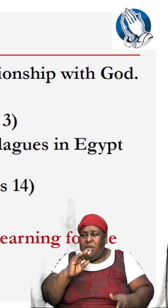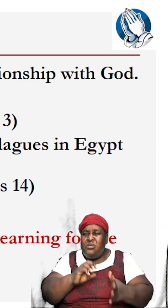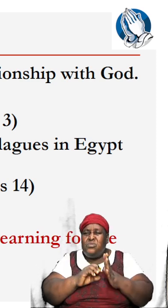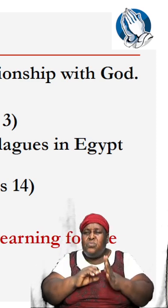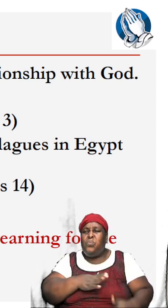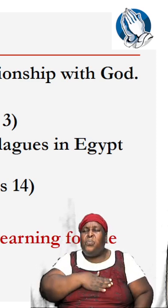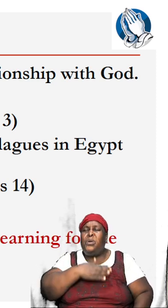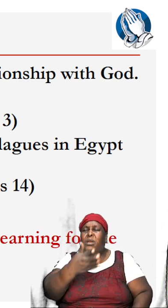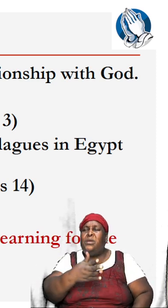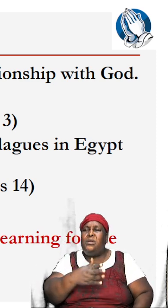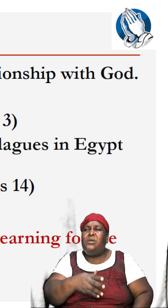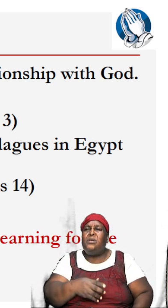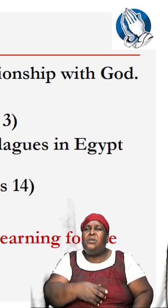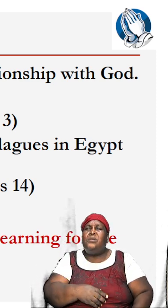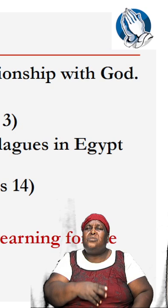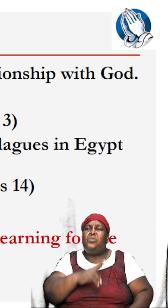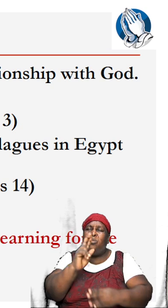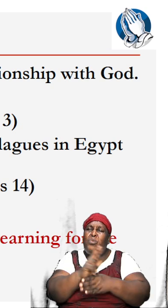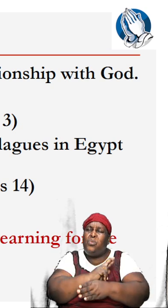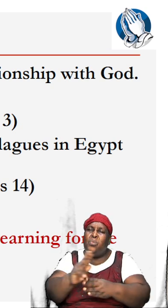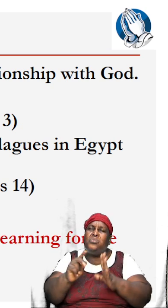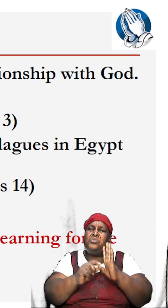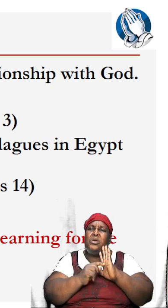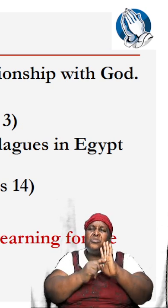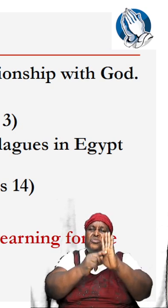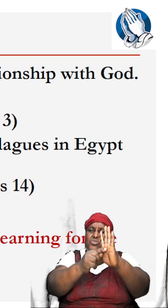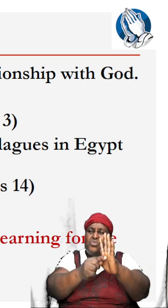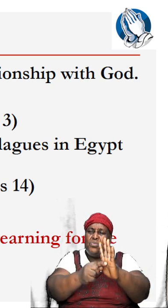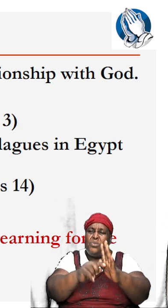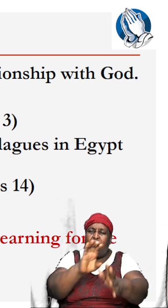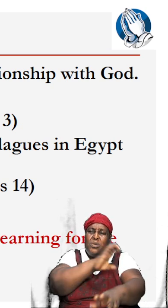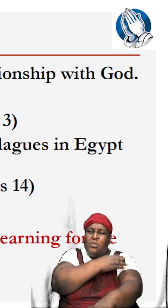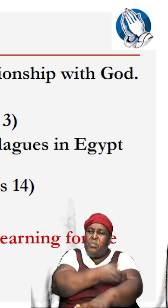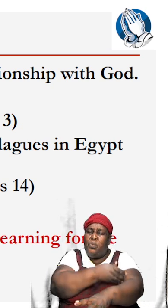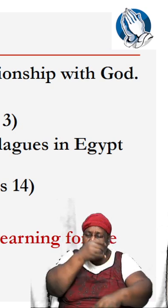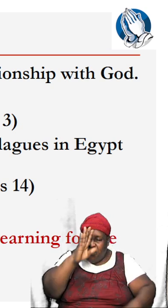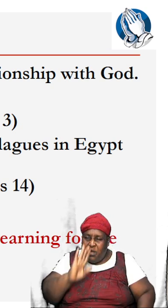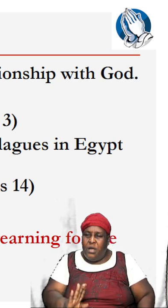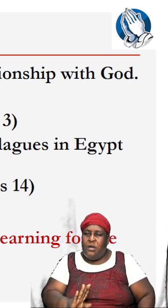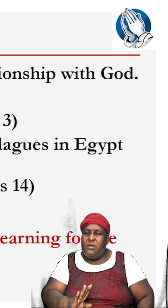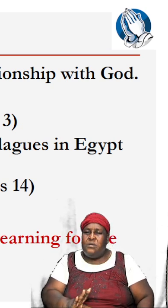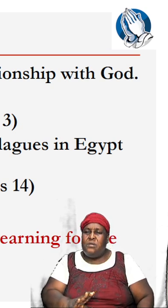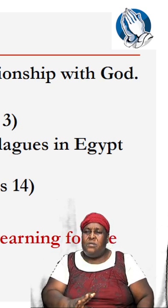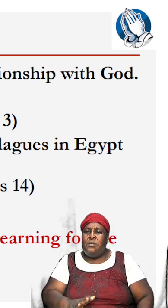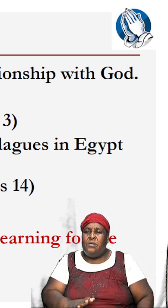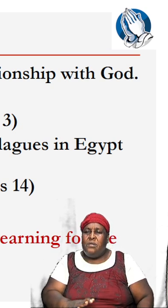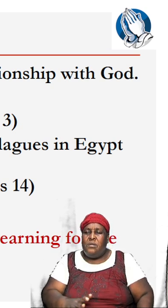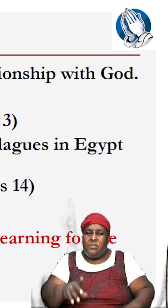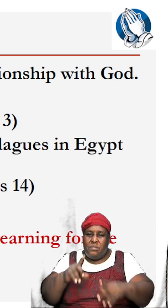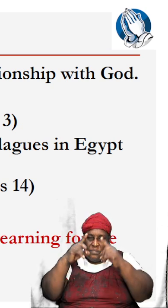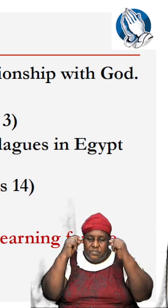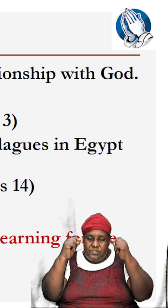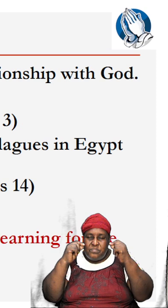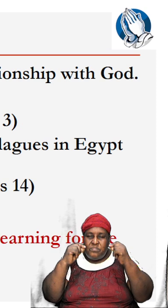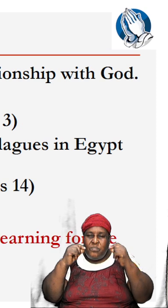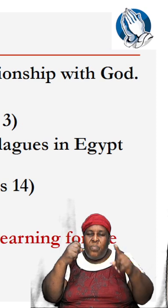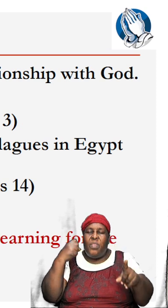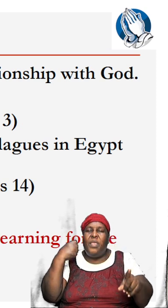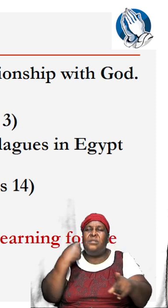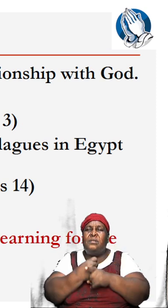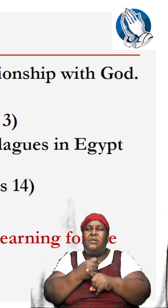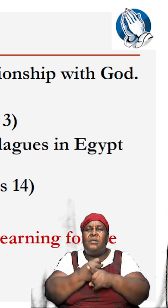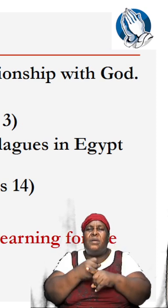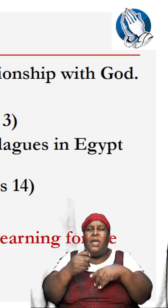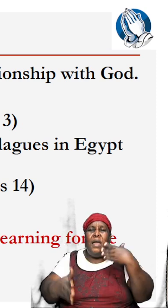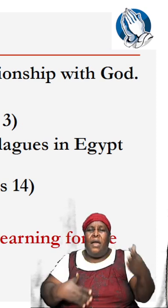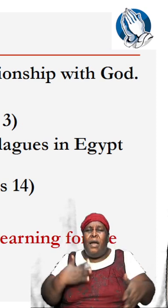him that the power of God. So for example, he attacked Hapi, which is the